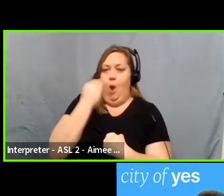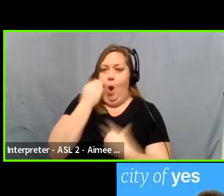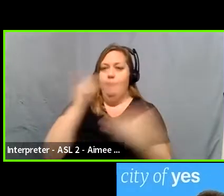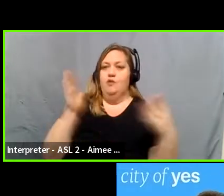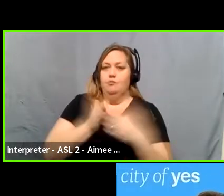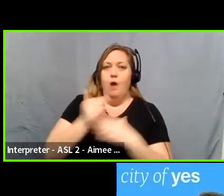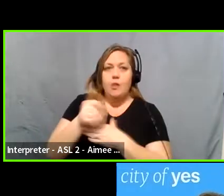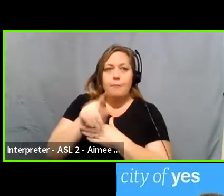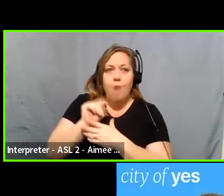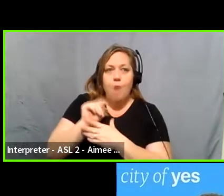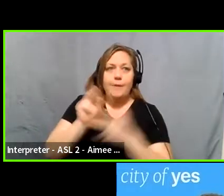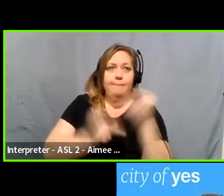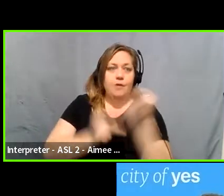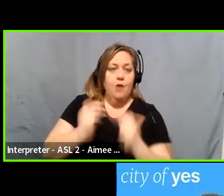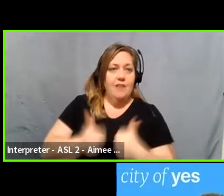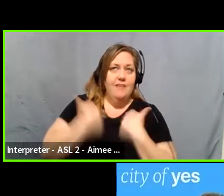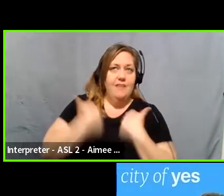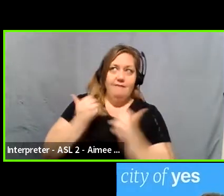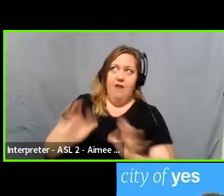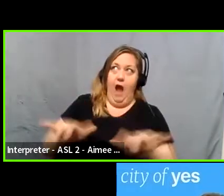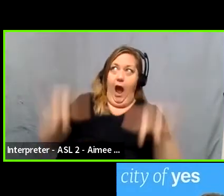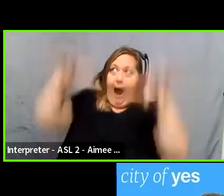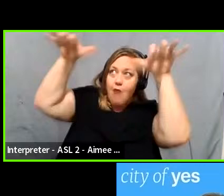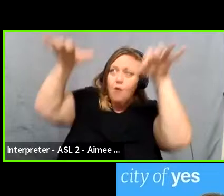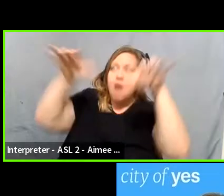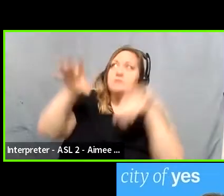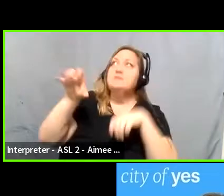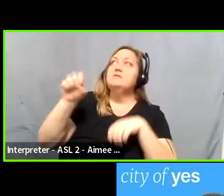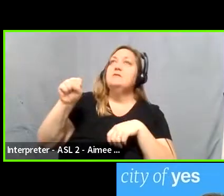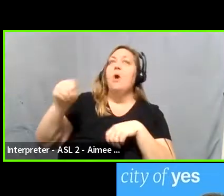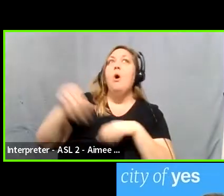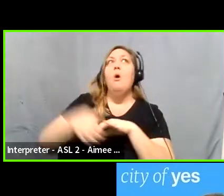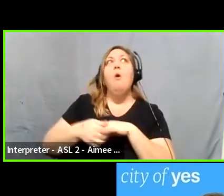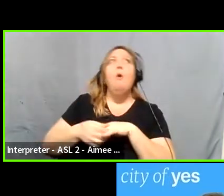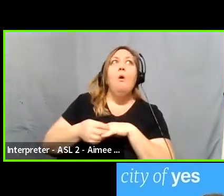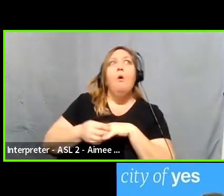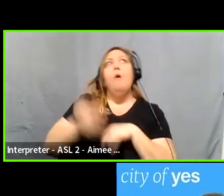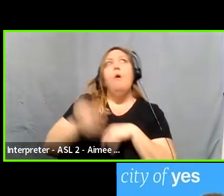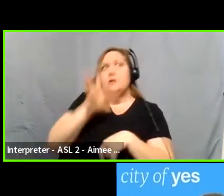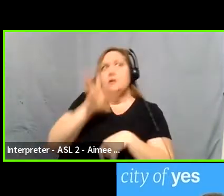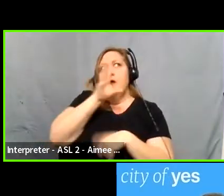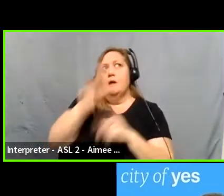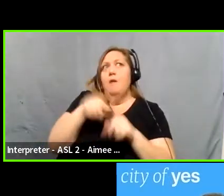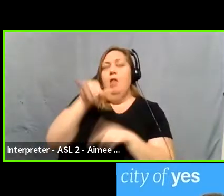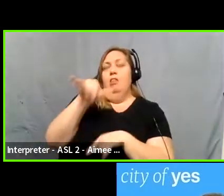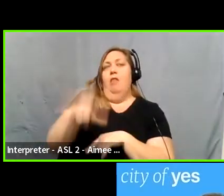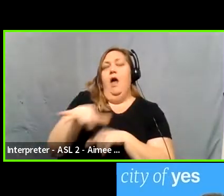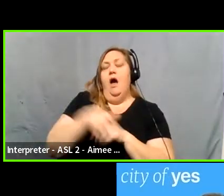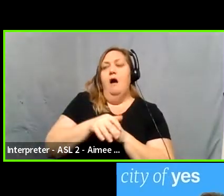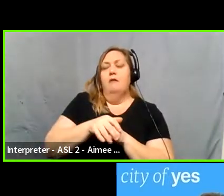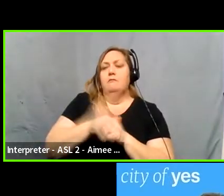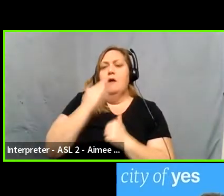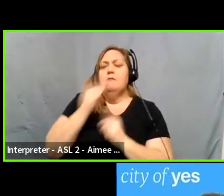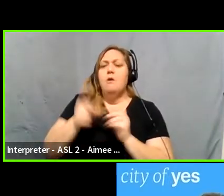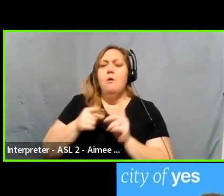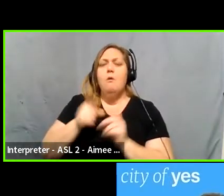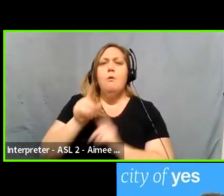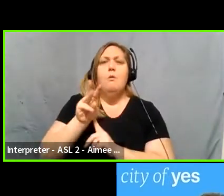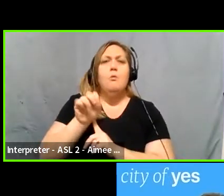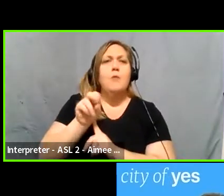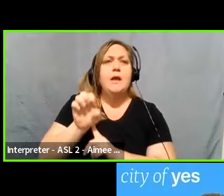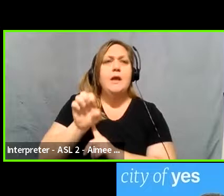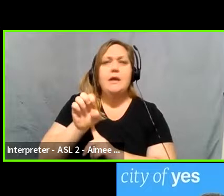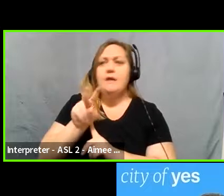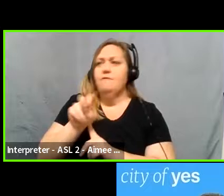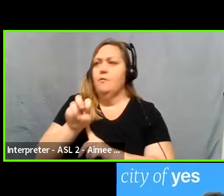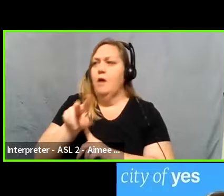apartment building, or live in a high rise. So, um, why don't we, why don't we address that? Um, I don't know, Winnie or Veronica, if